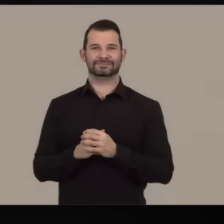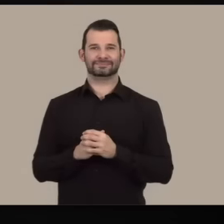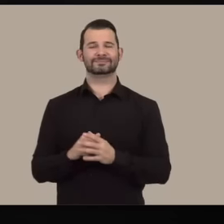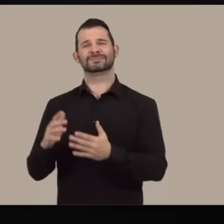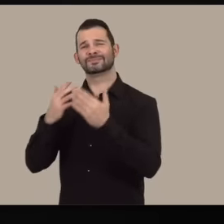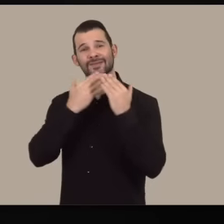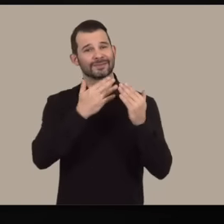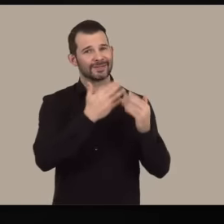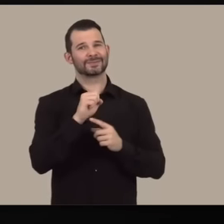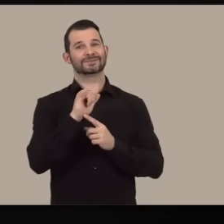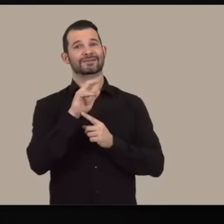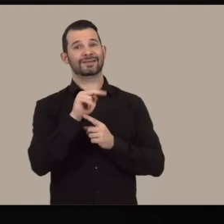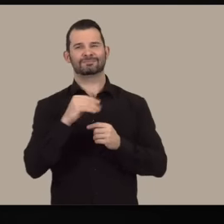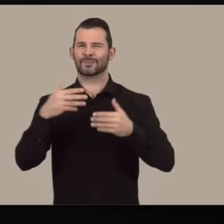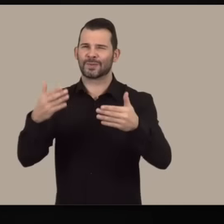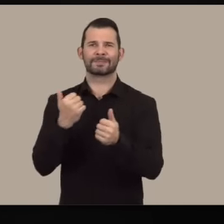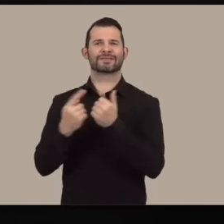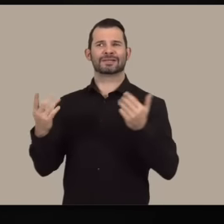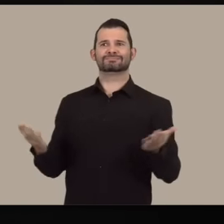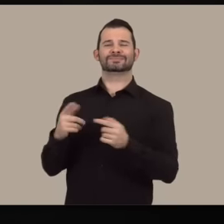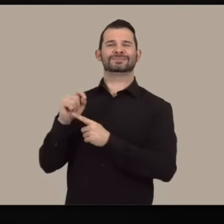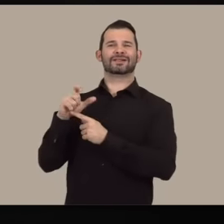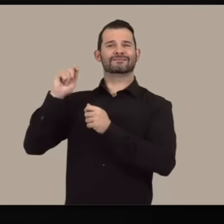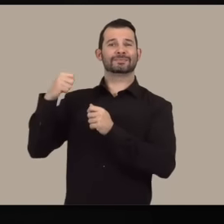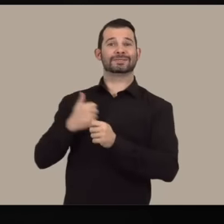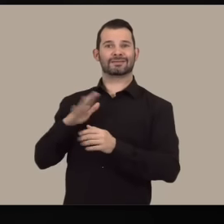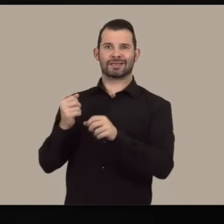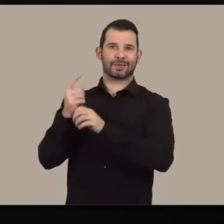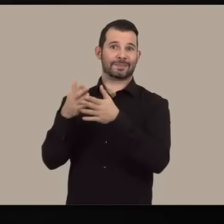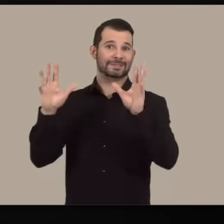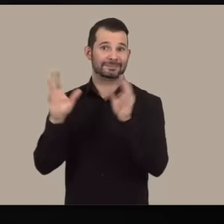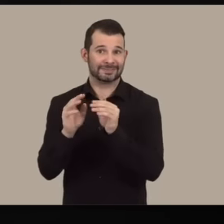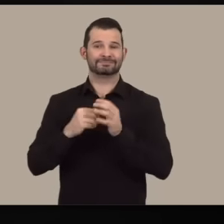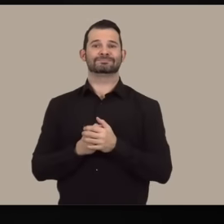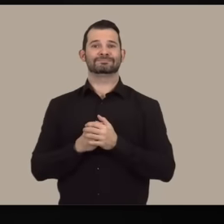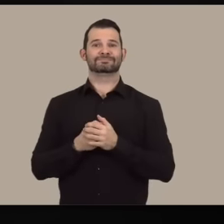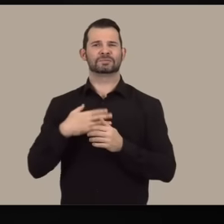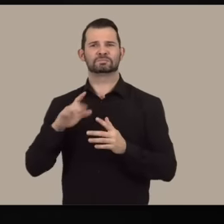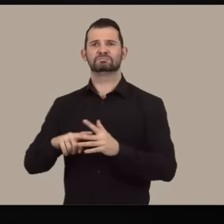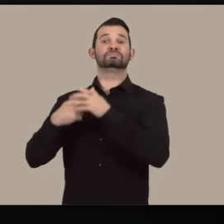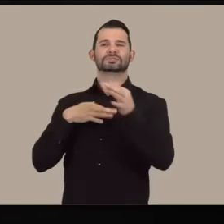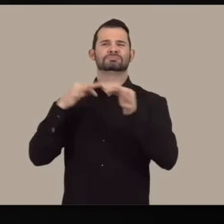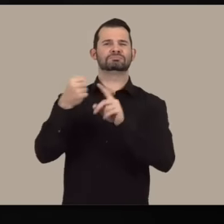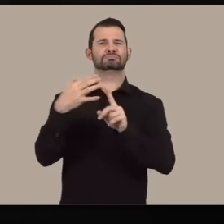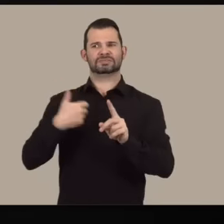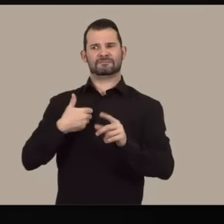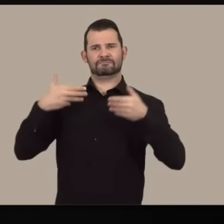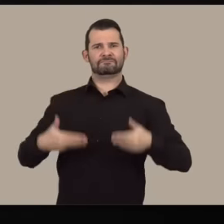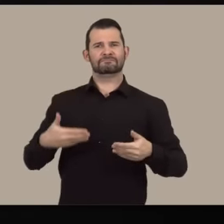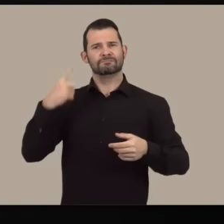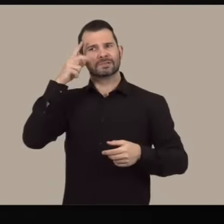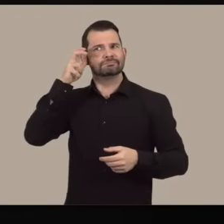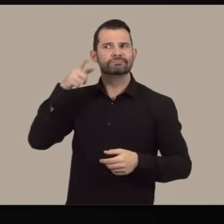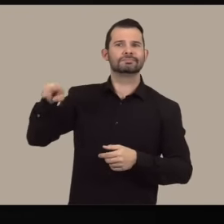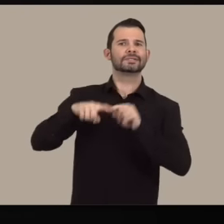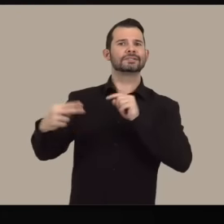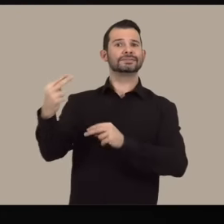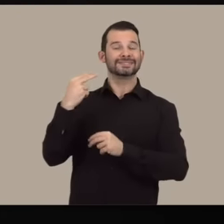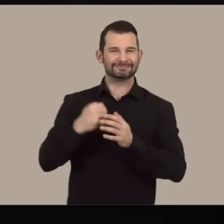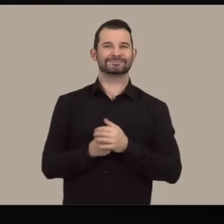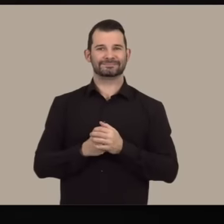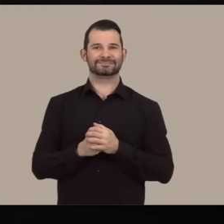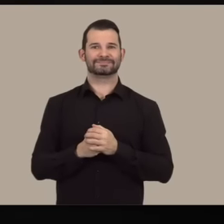Thank you, Sylvain, and welcome everyone to Telefilm Canada's annual public meeting. I will start by describing myself